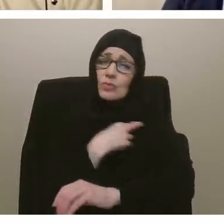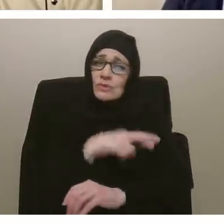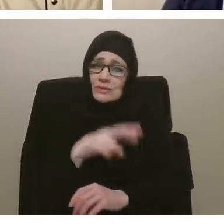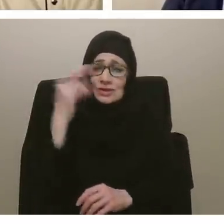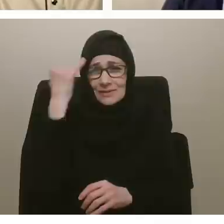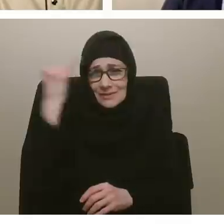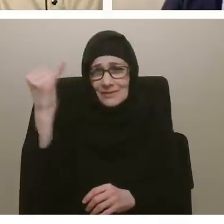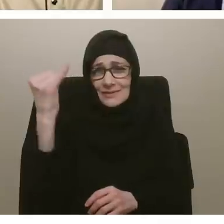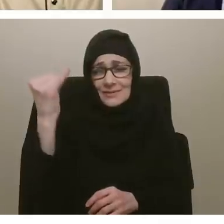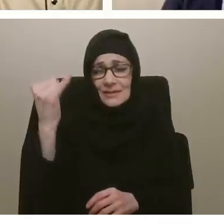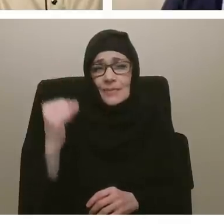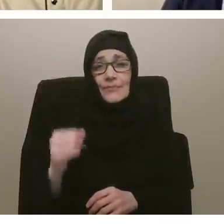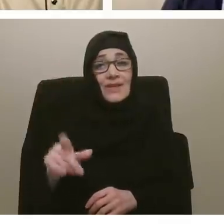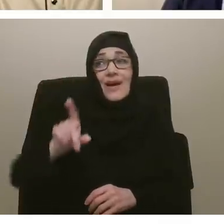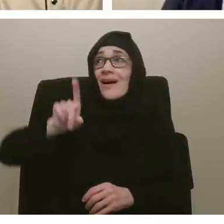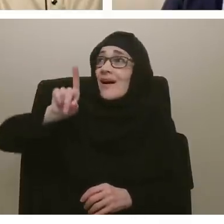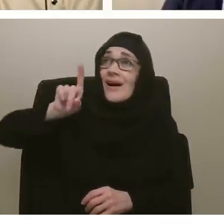that